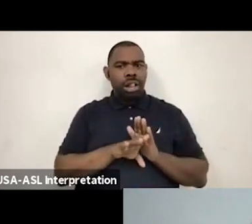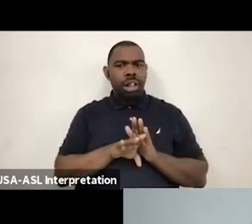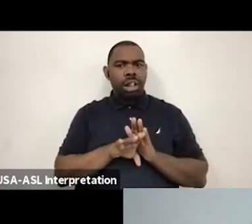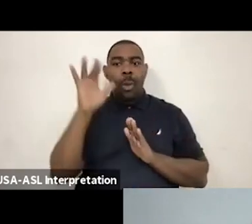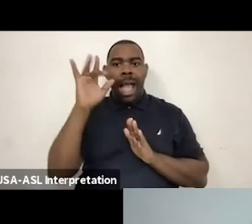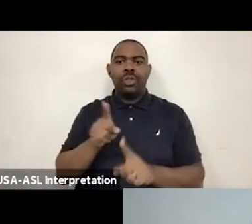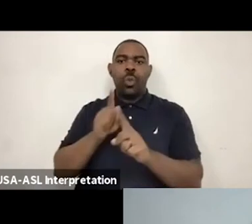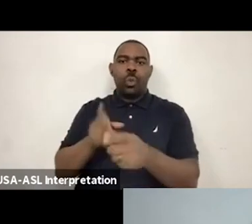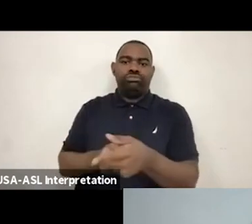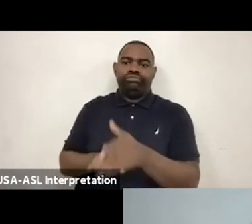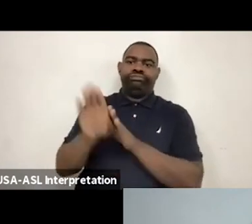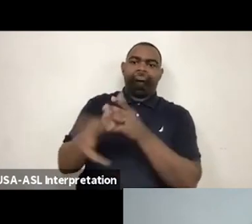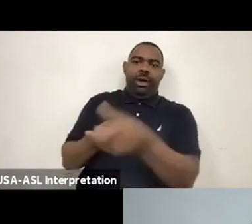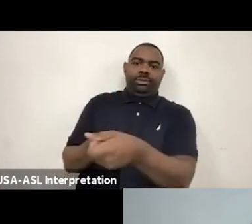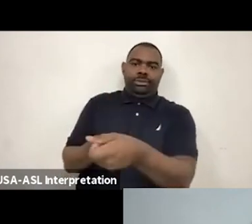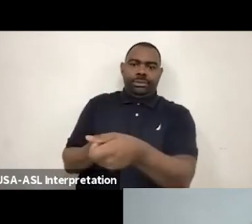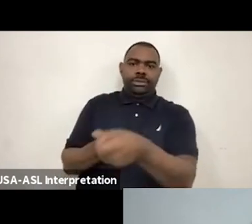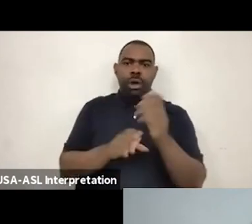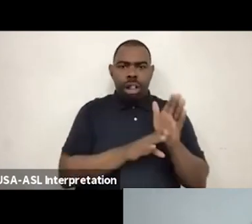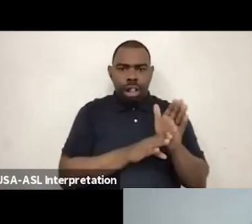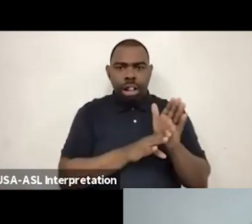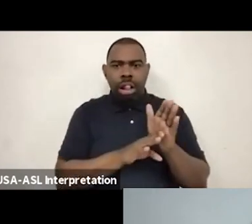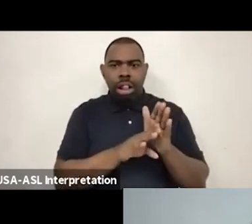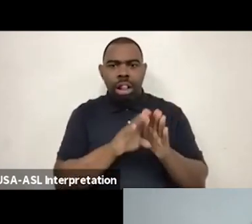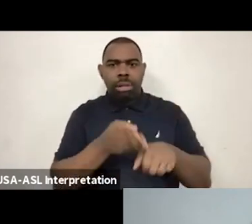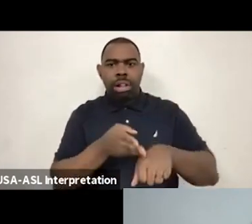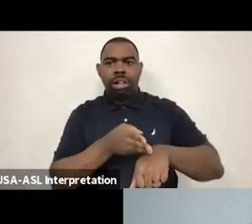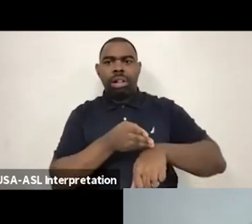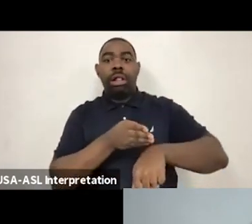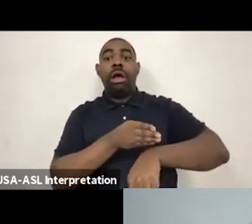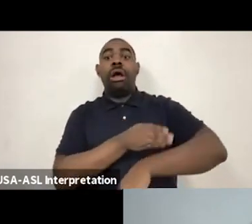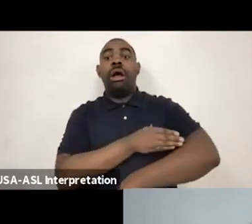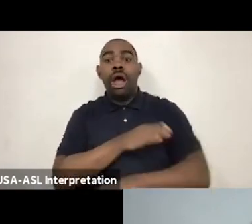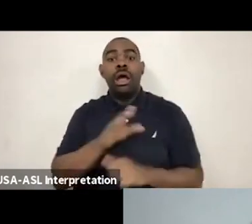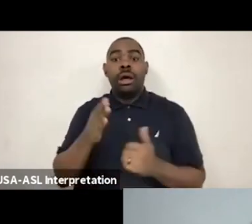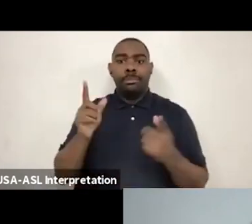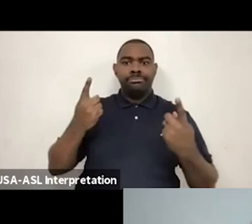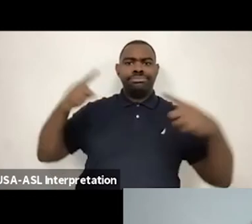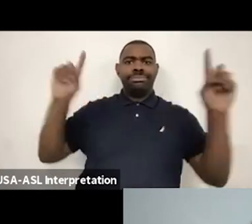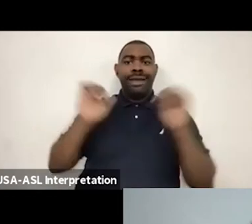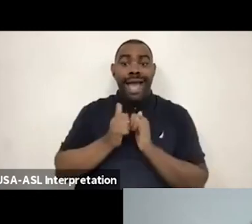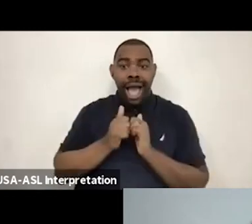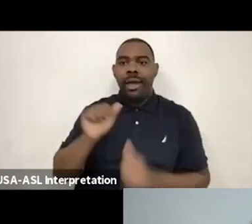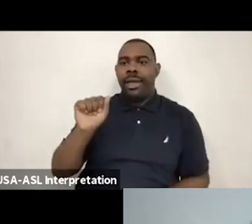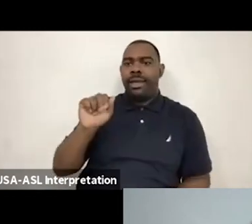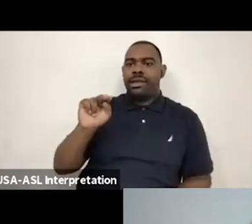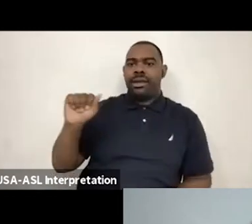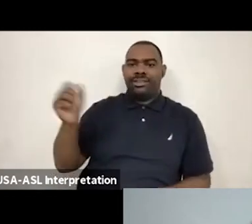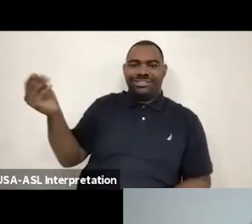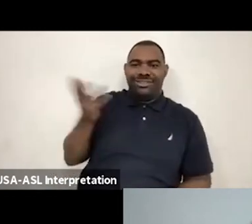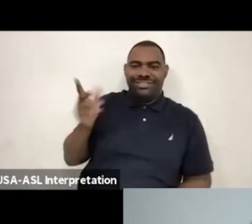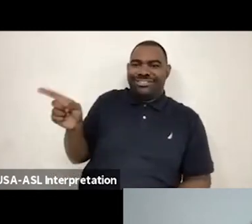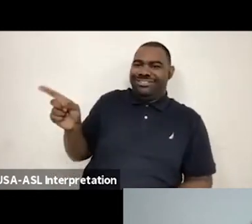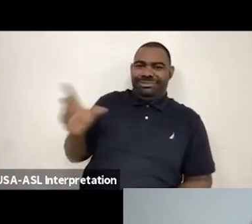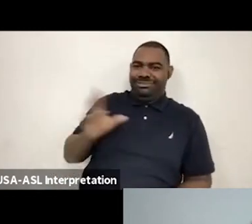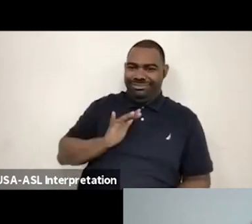slowly. But one of the things that has made Vet Chat successful is the fact that Anna